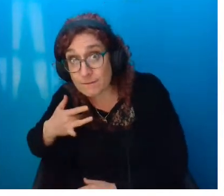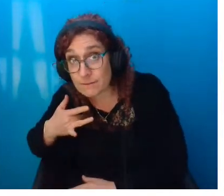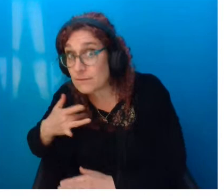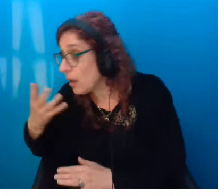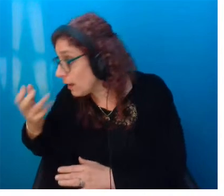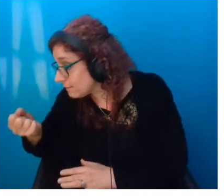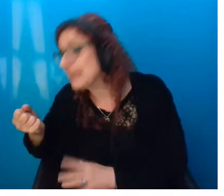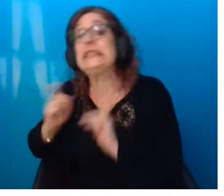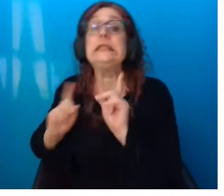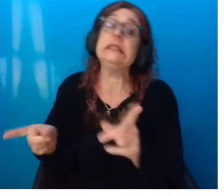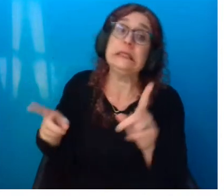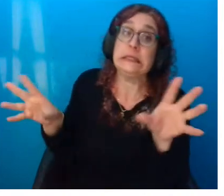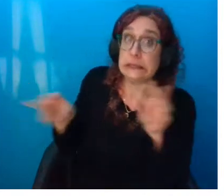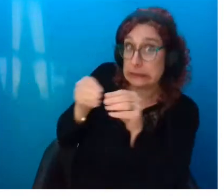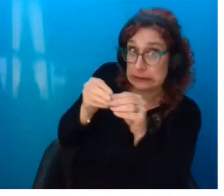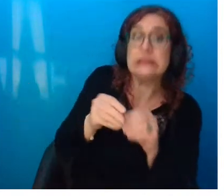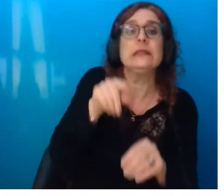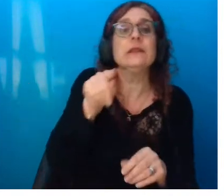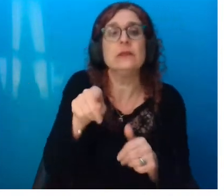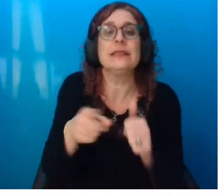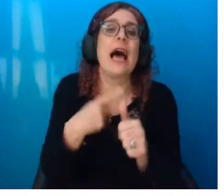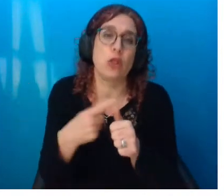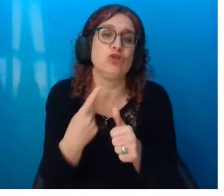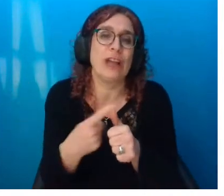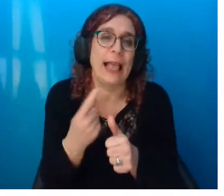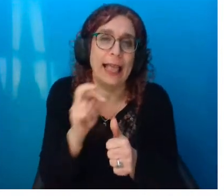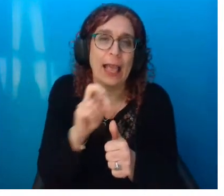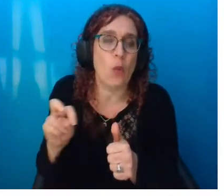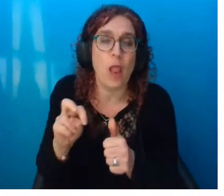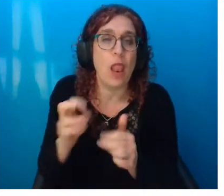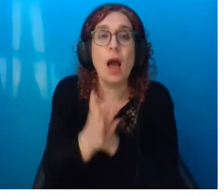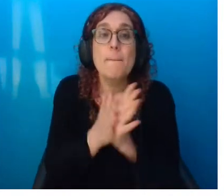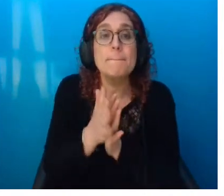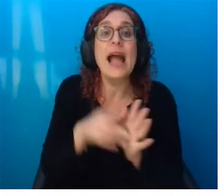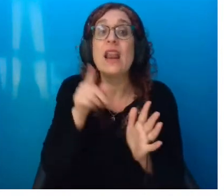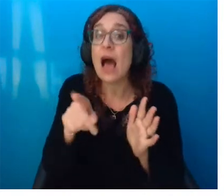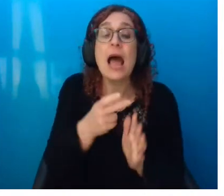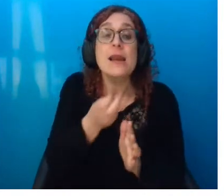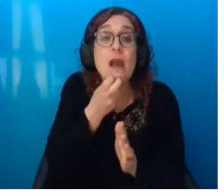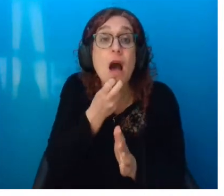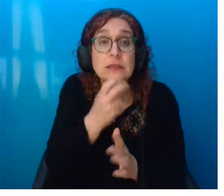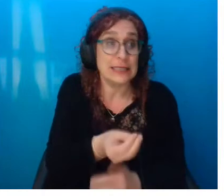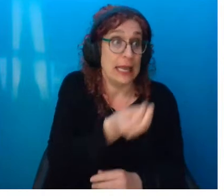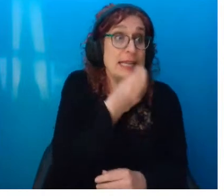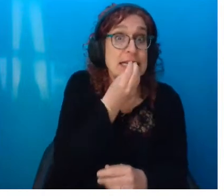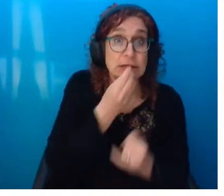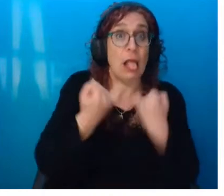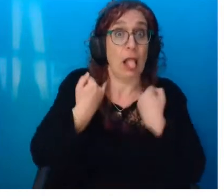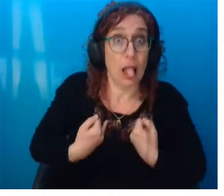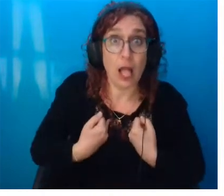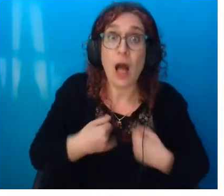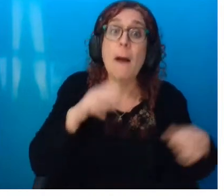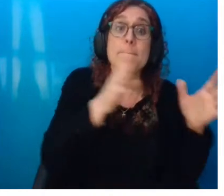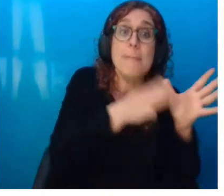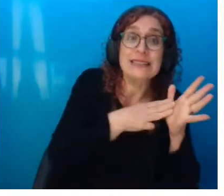be reproducible from one day to the next. So you need to react to peanuts on a Monday, a Wednesday, and a Friday, rather than just on the